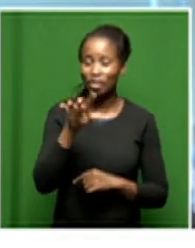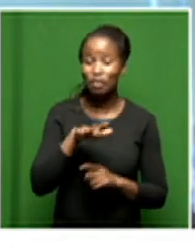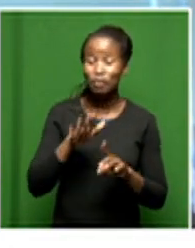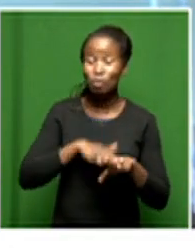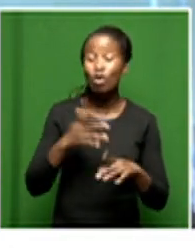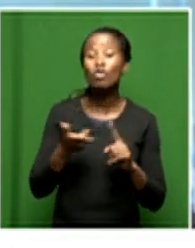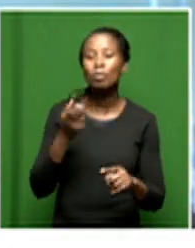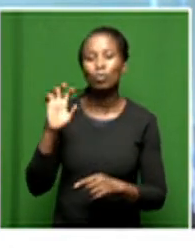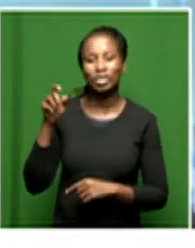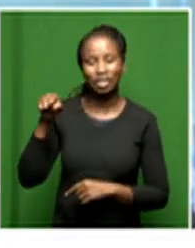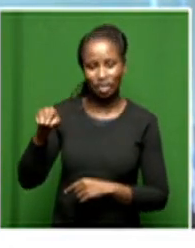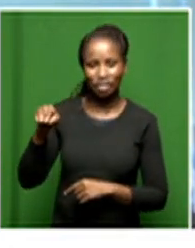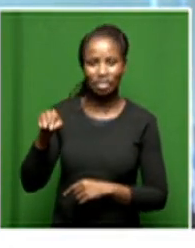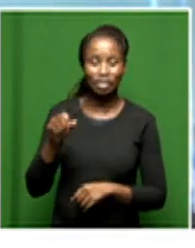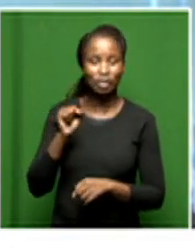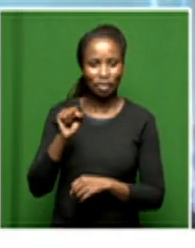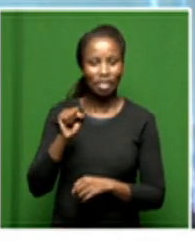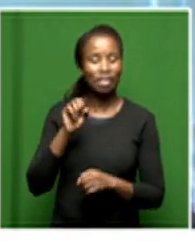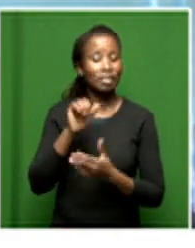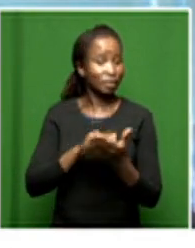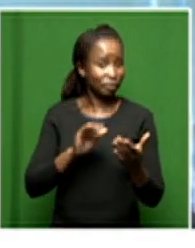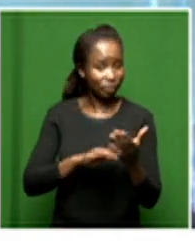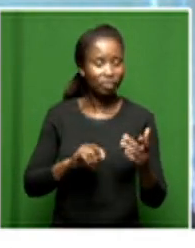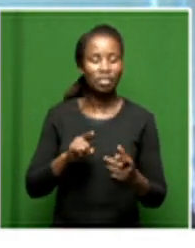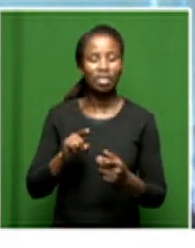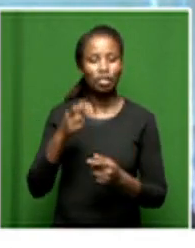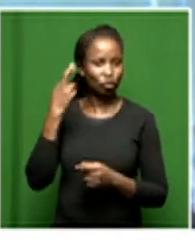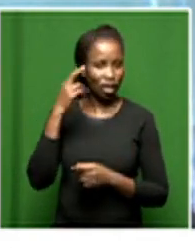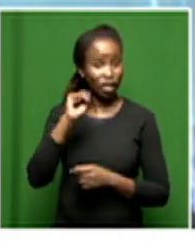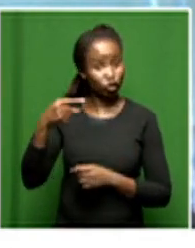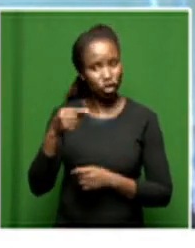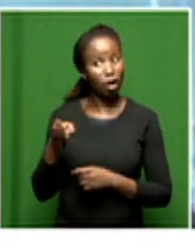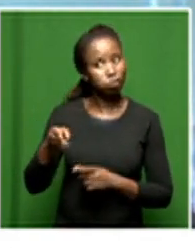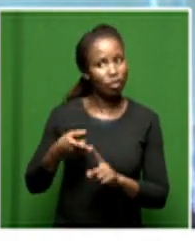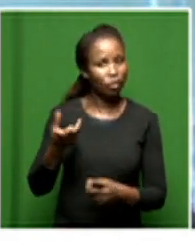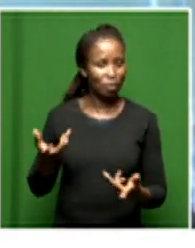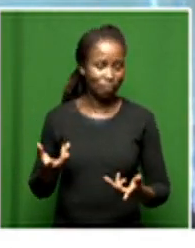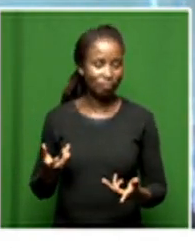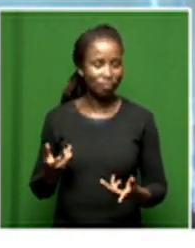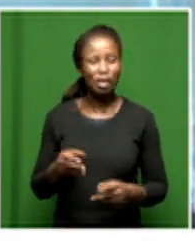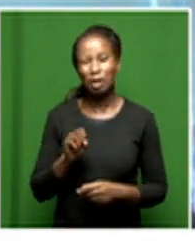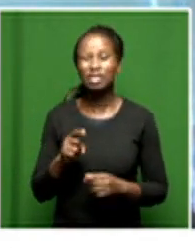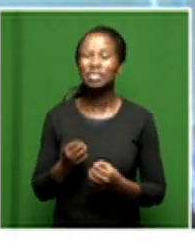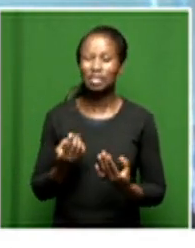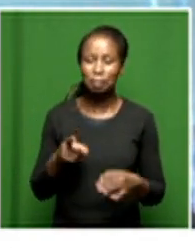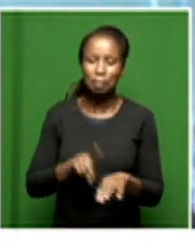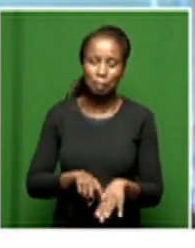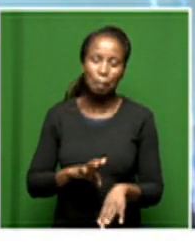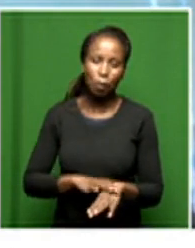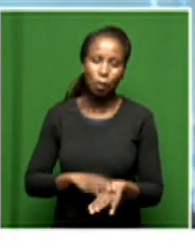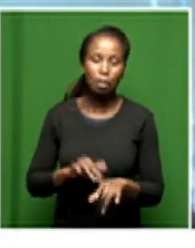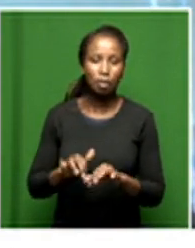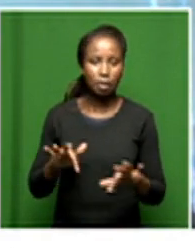is the province where the Secretary General comes from, and yet they were able to hold on to this ward, even though their majority